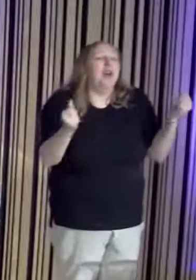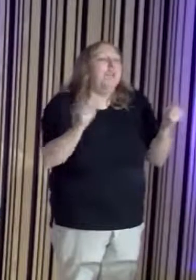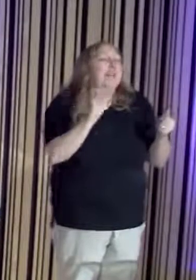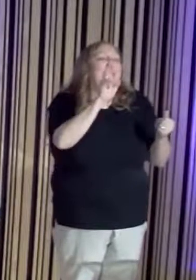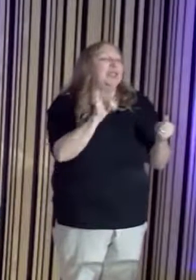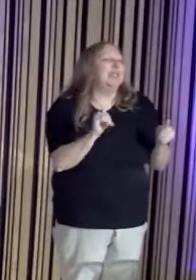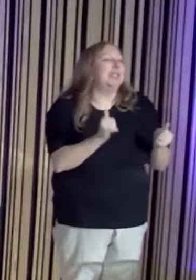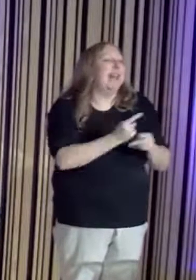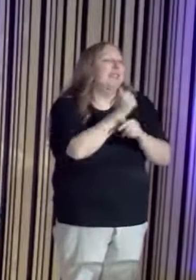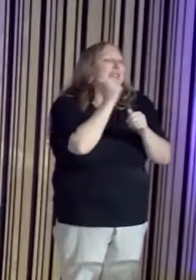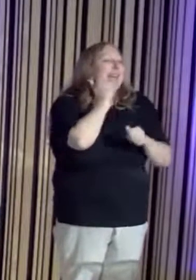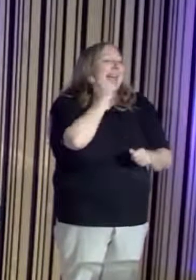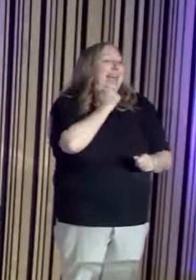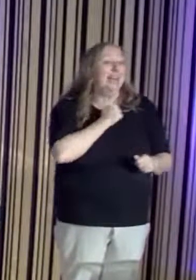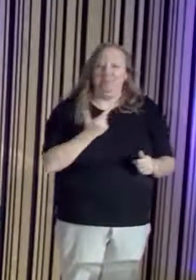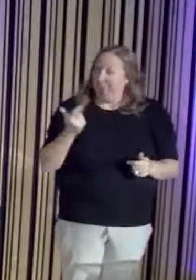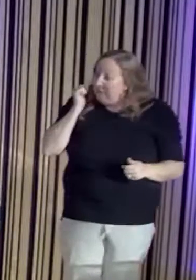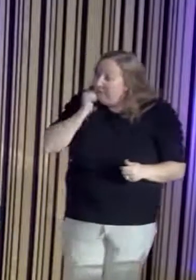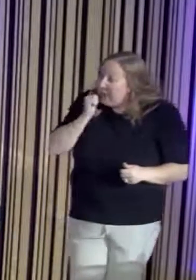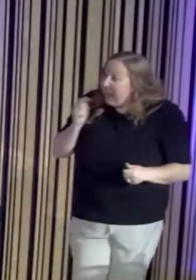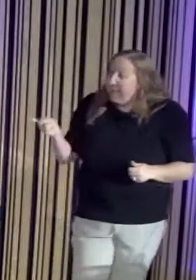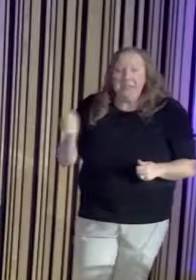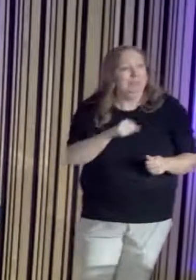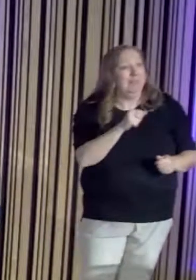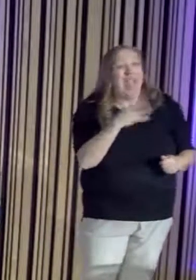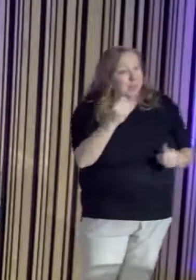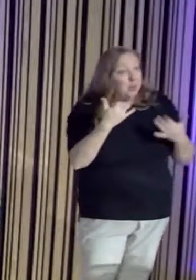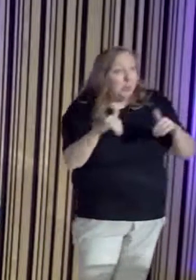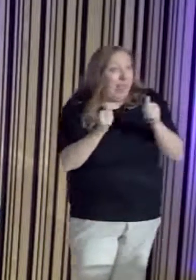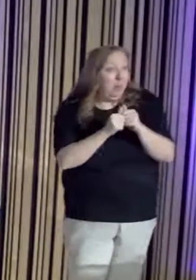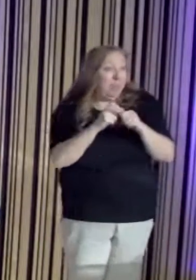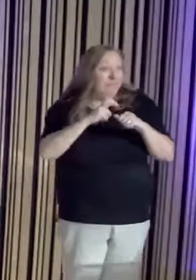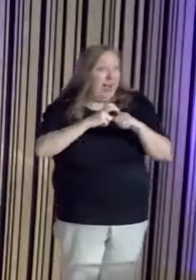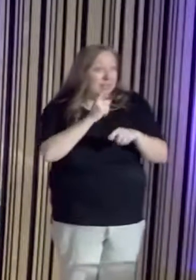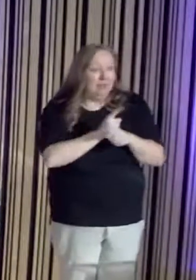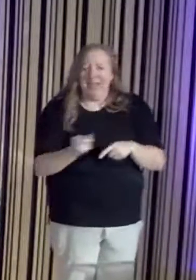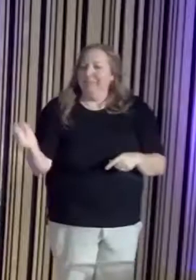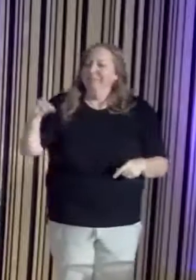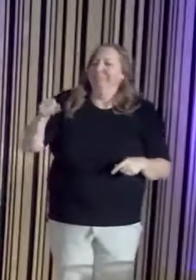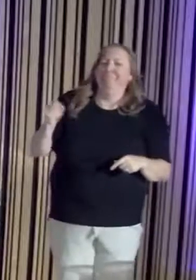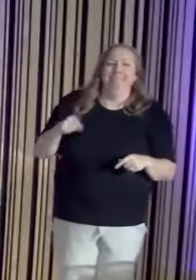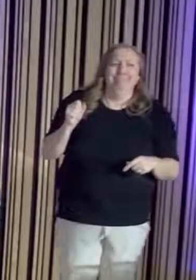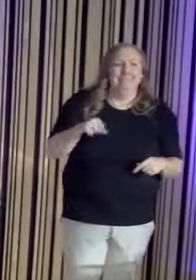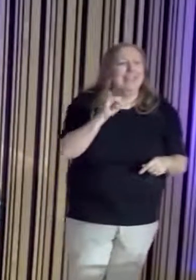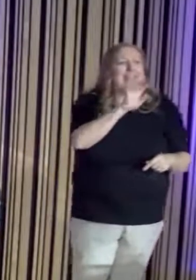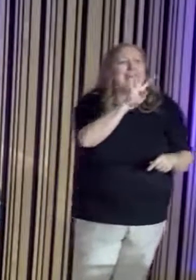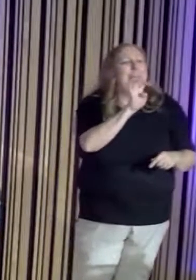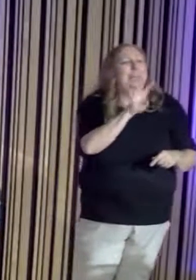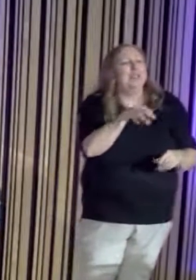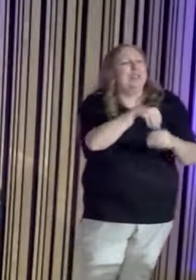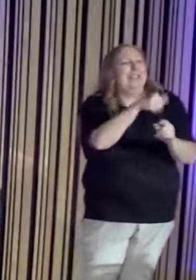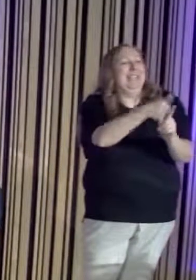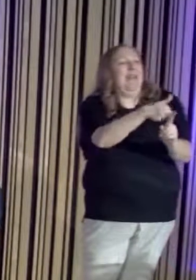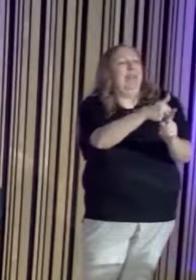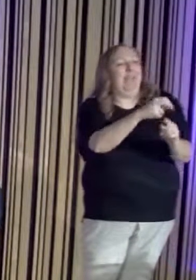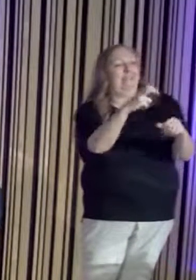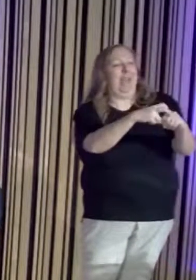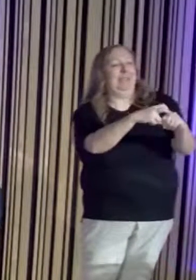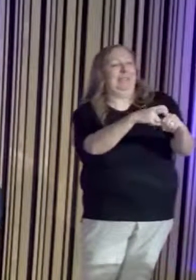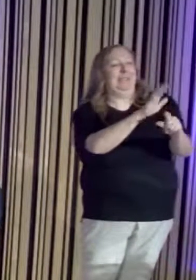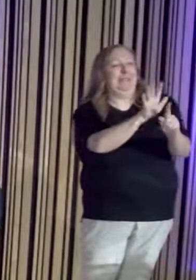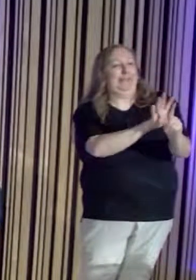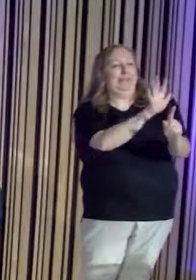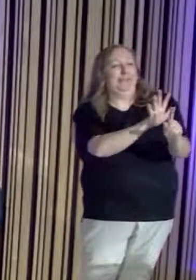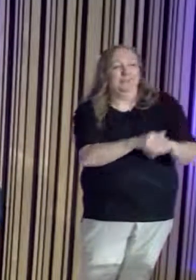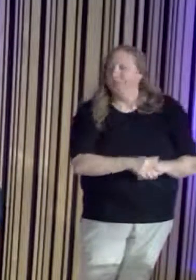that every day? Every day. Yeah. Okay. And you play with viruses, so it's a mystery in itself. Viruses are not all coronavirus.